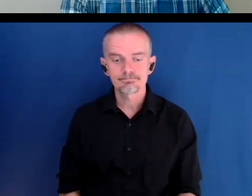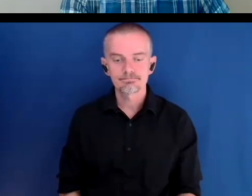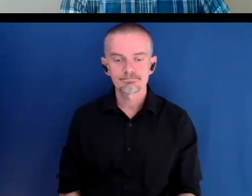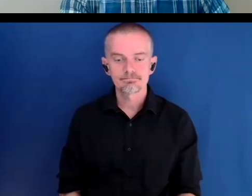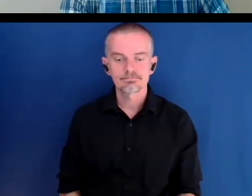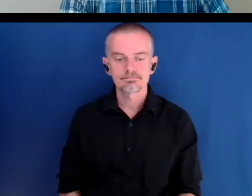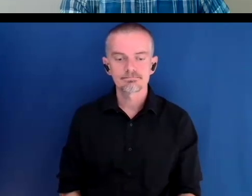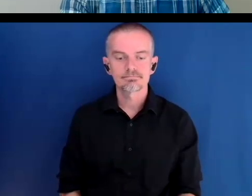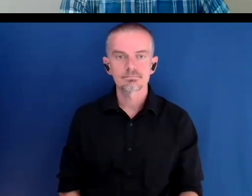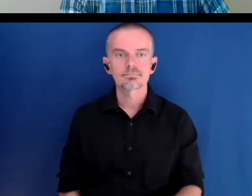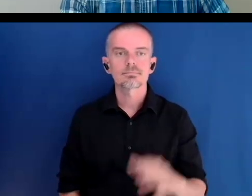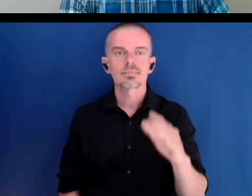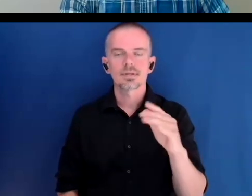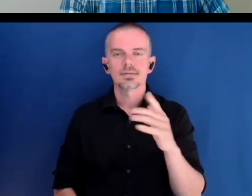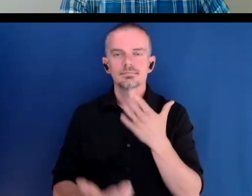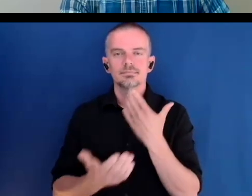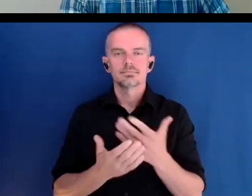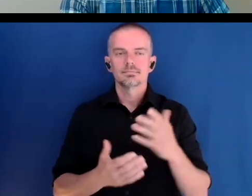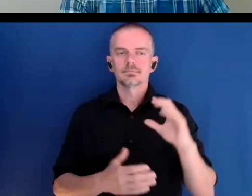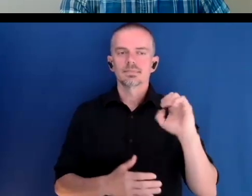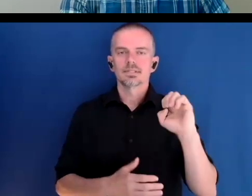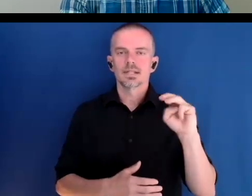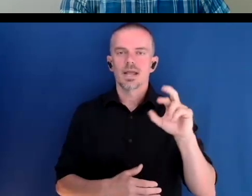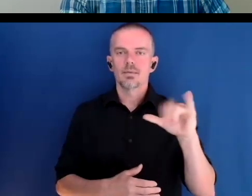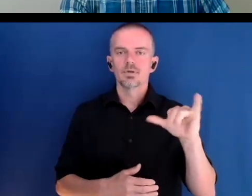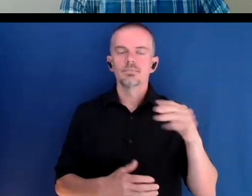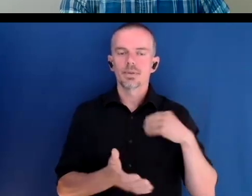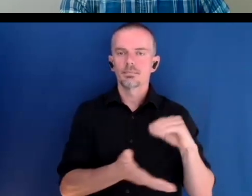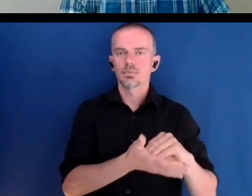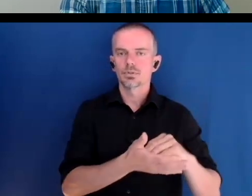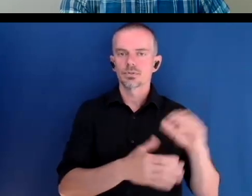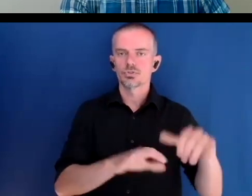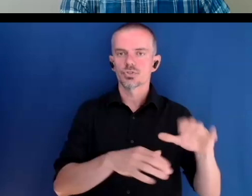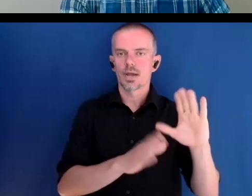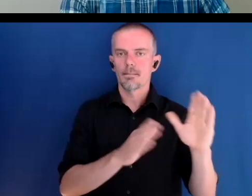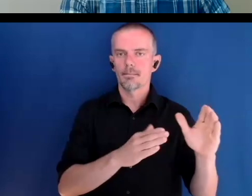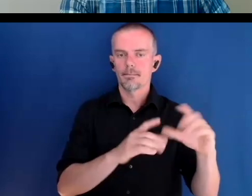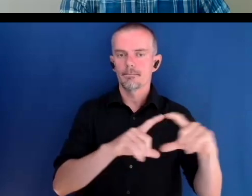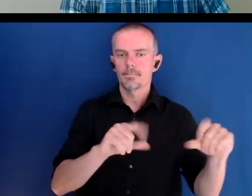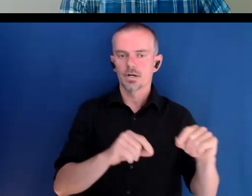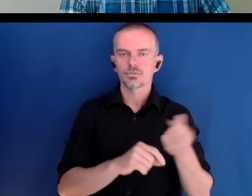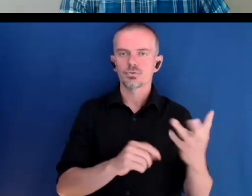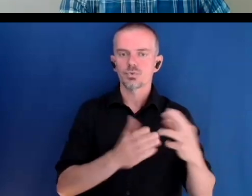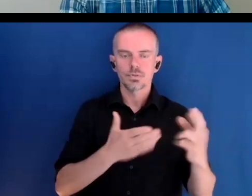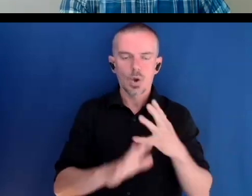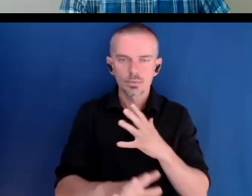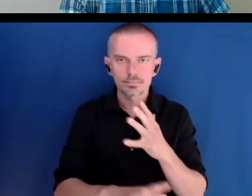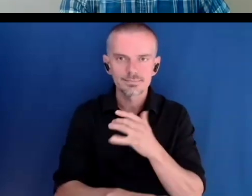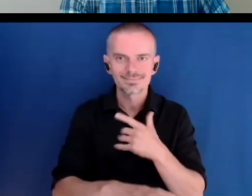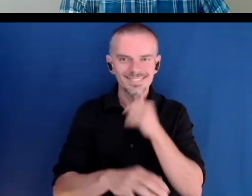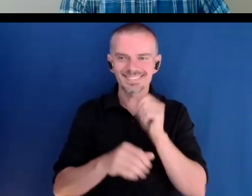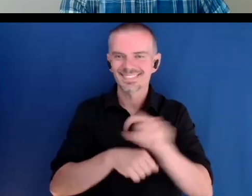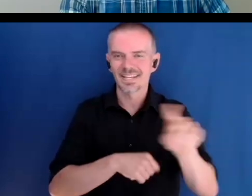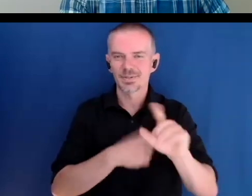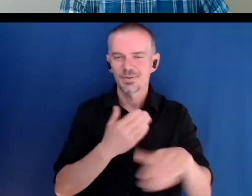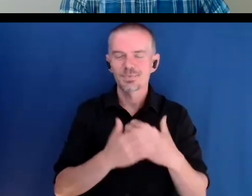That's a great start, Jay. And I'm just putting in the chat box a few resources to help explain. Oh, shoot, I didn't do it to everyone. I'm going to